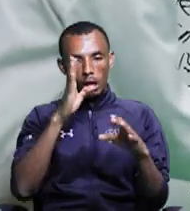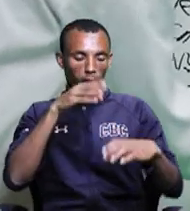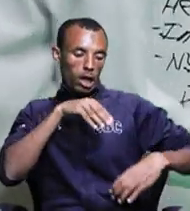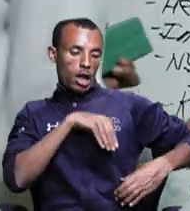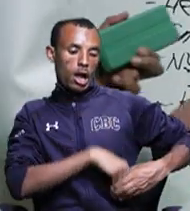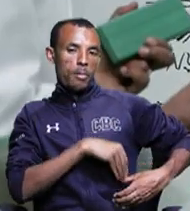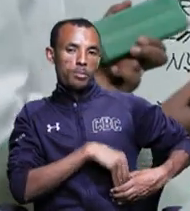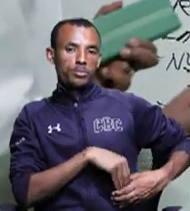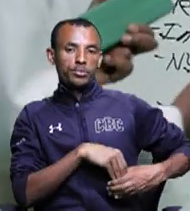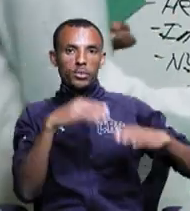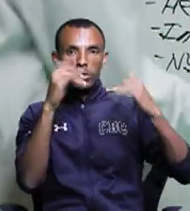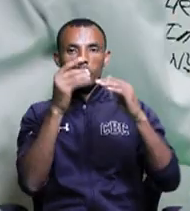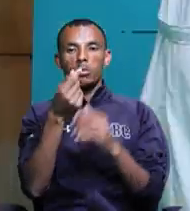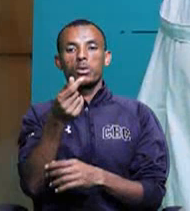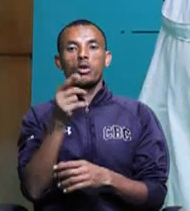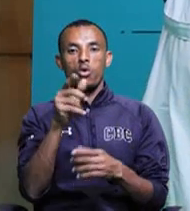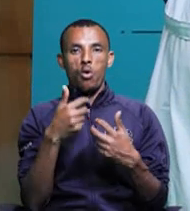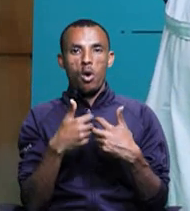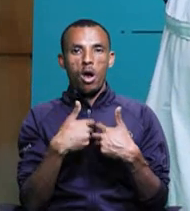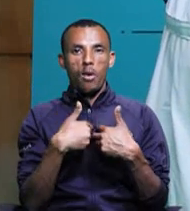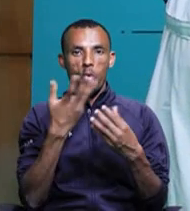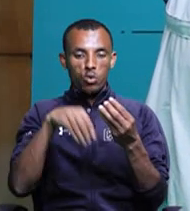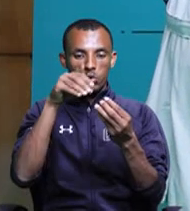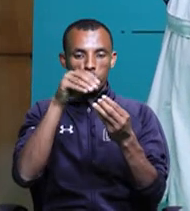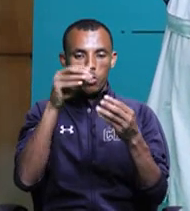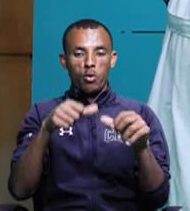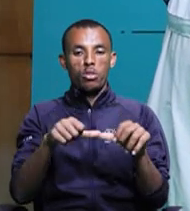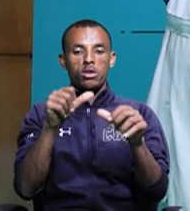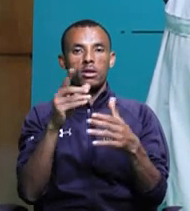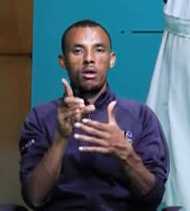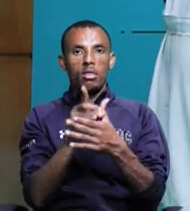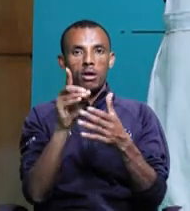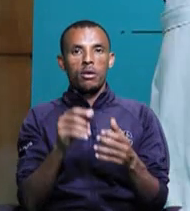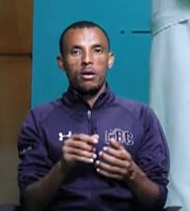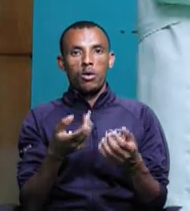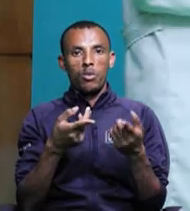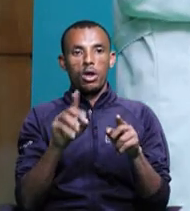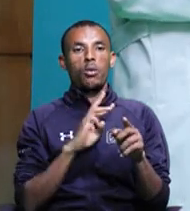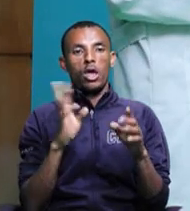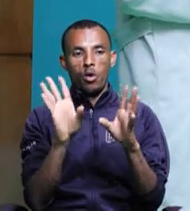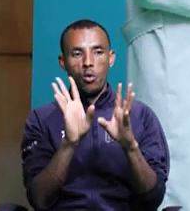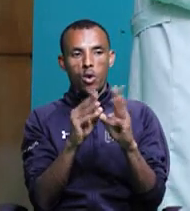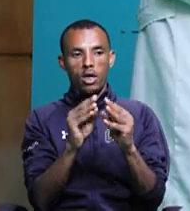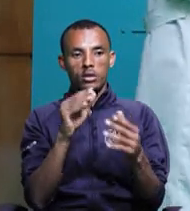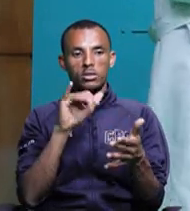Income, you have amount of bills that you have. This also continuous. When you collect